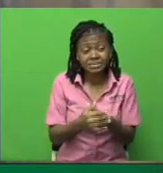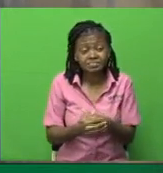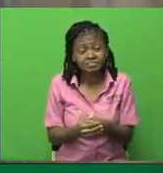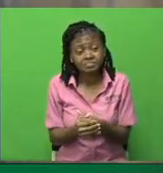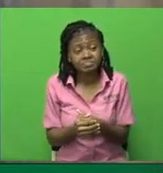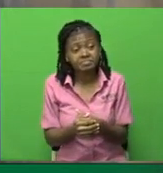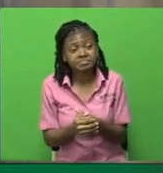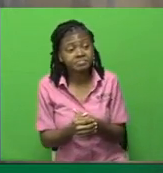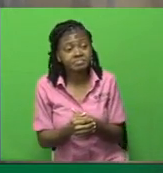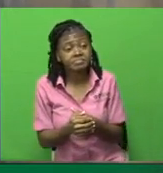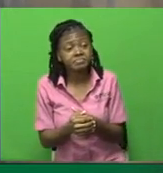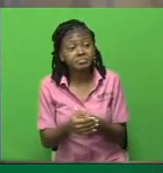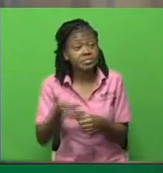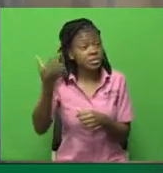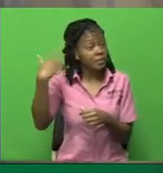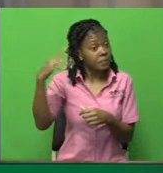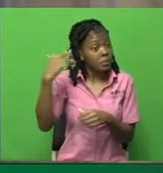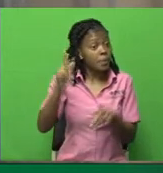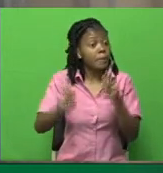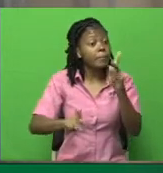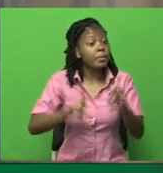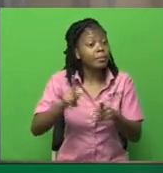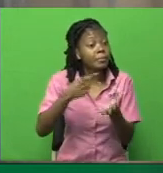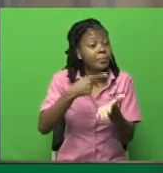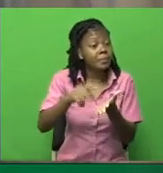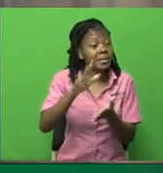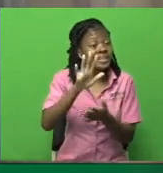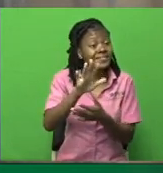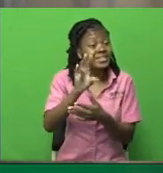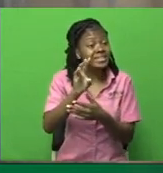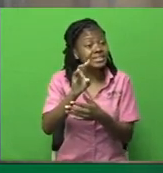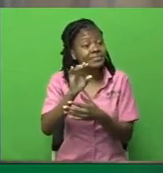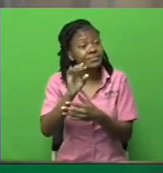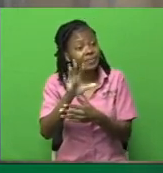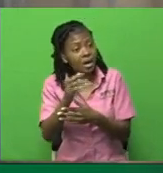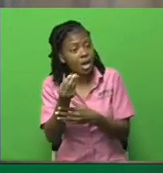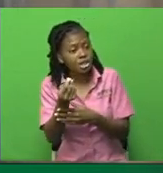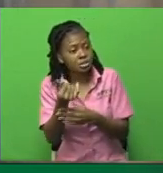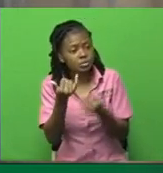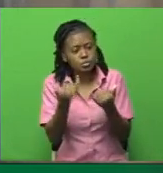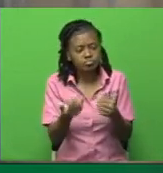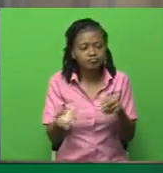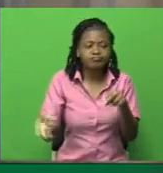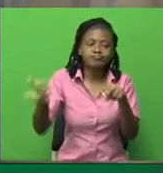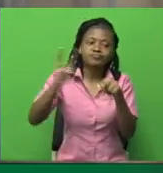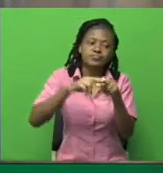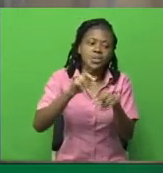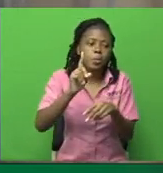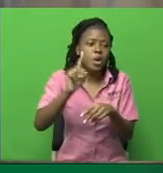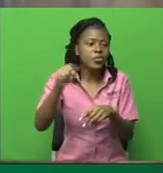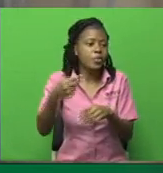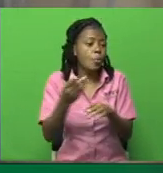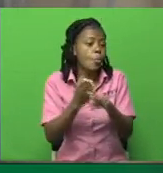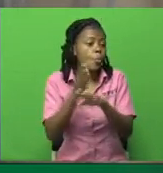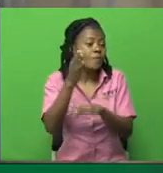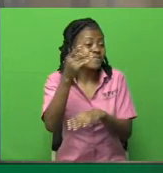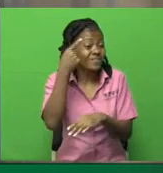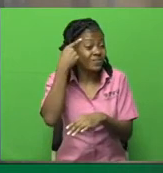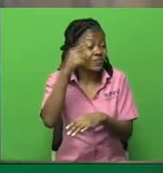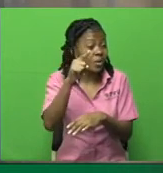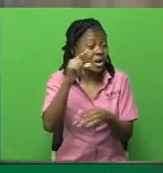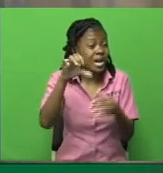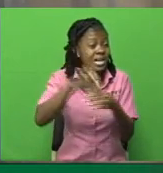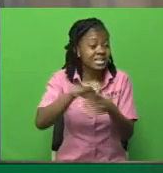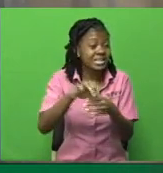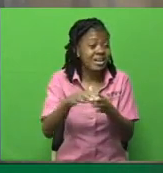once per week will rise from 7.95 to 1150 for super an increase